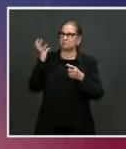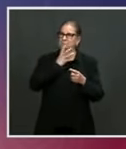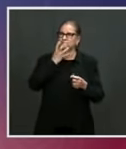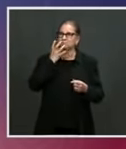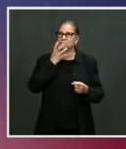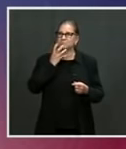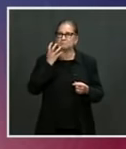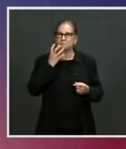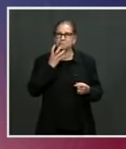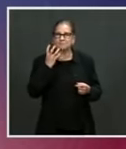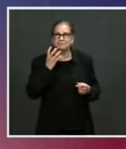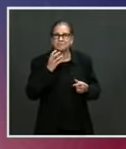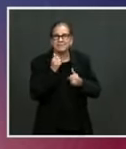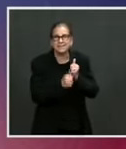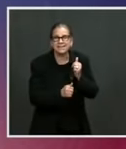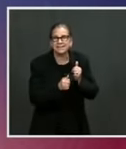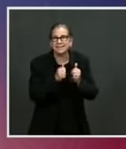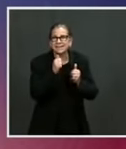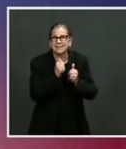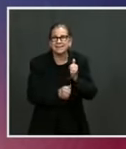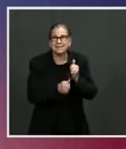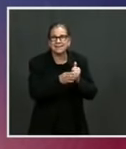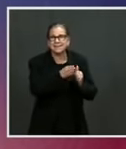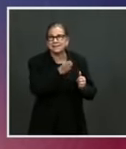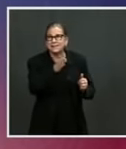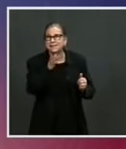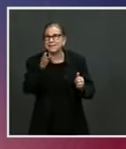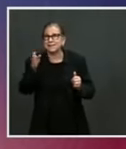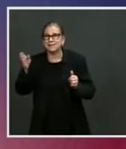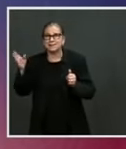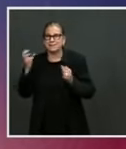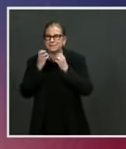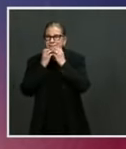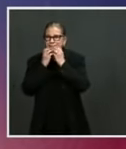sacred, then every person's rights are sacred.